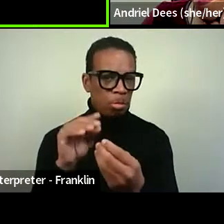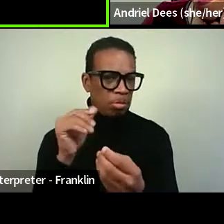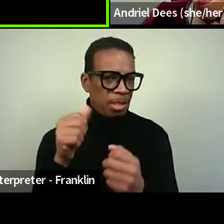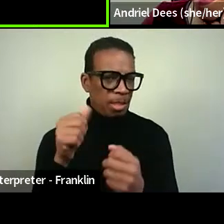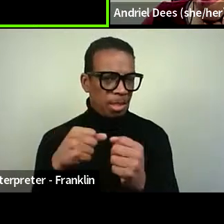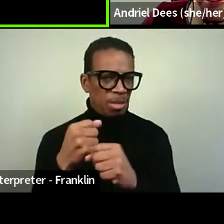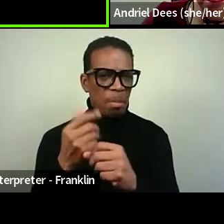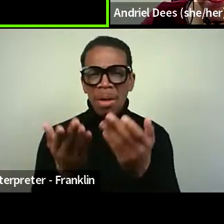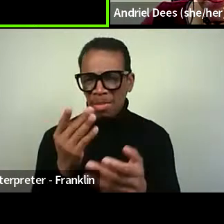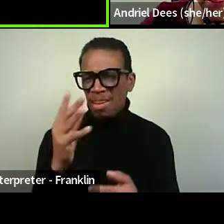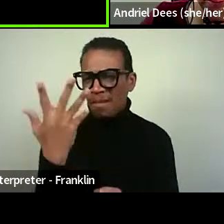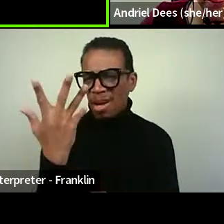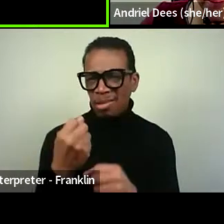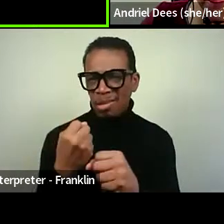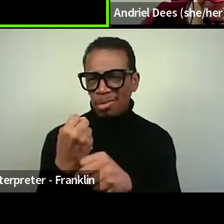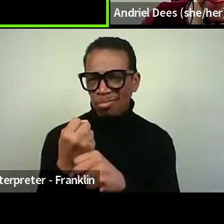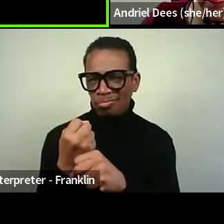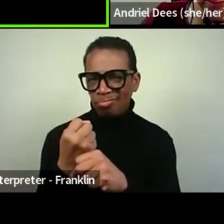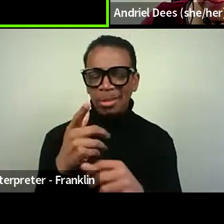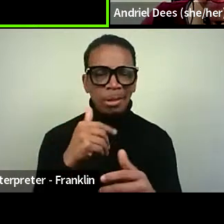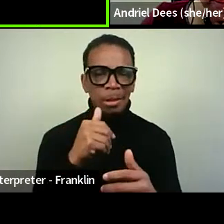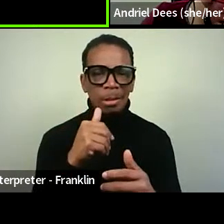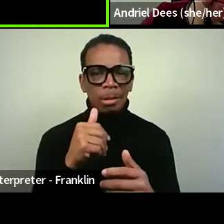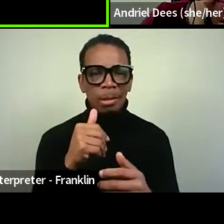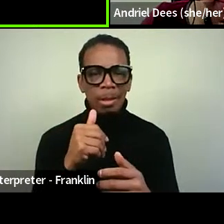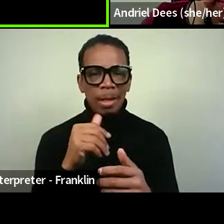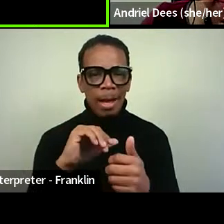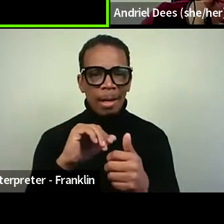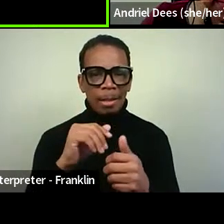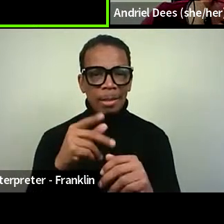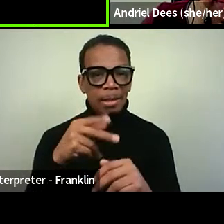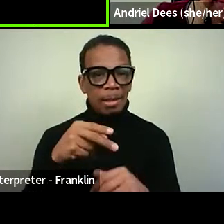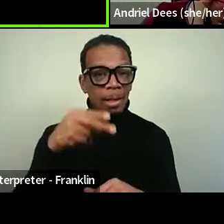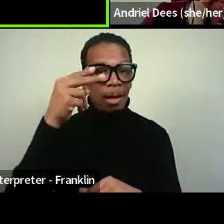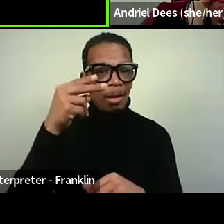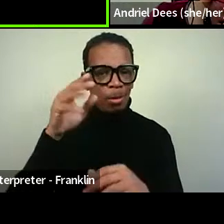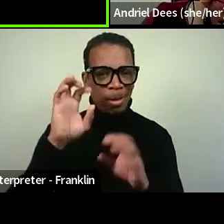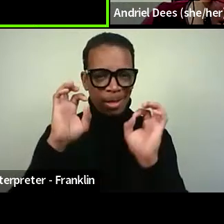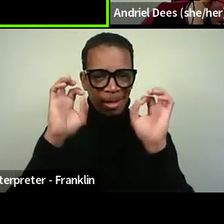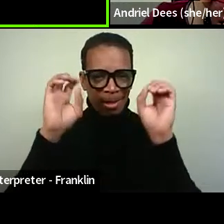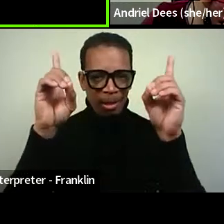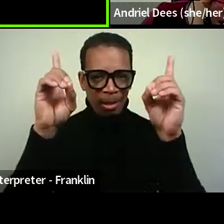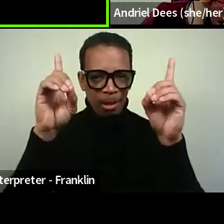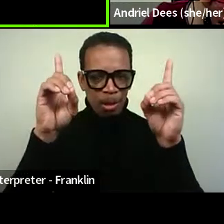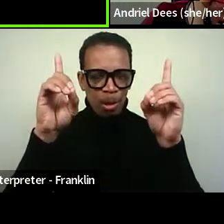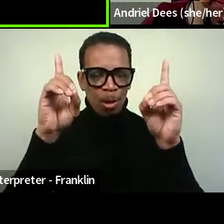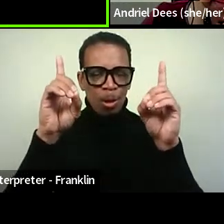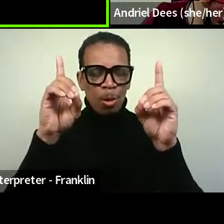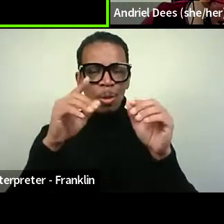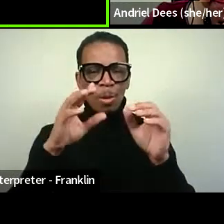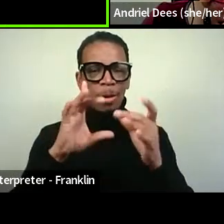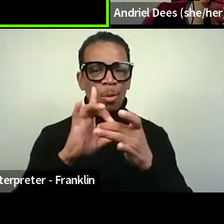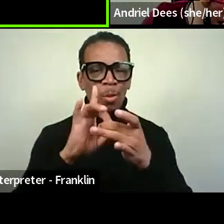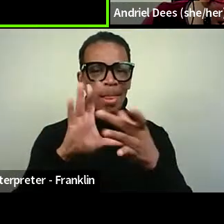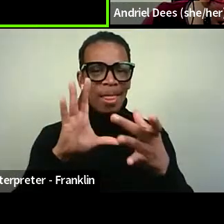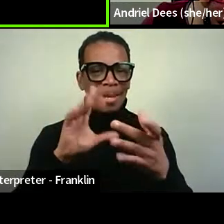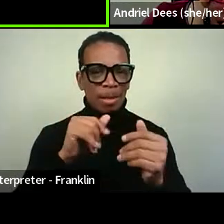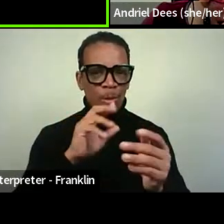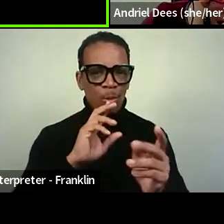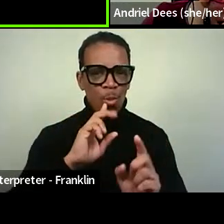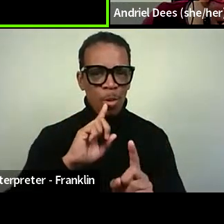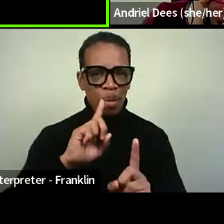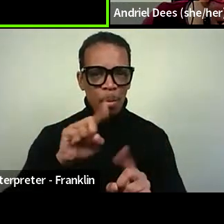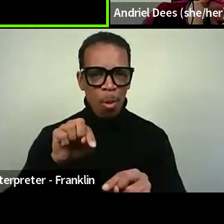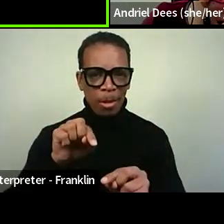5 years or so, Insight into Higher Education released a report in which I believe it